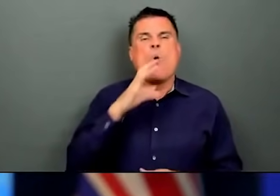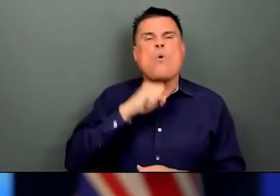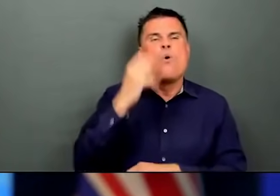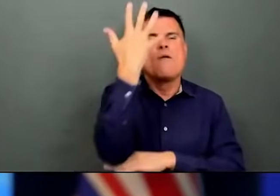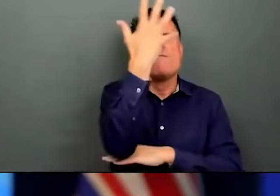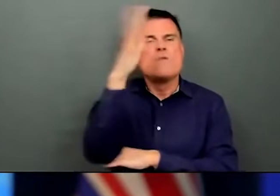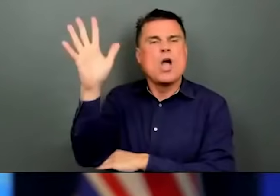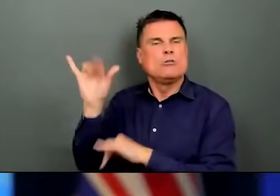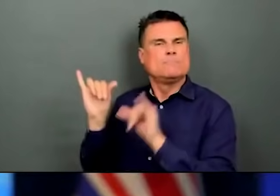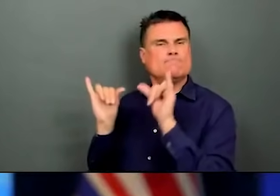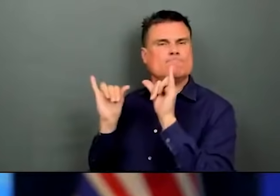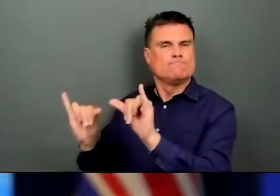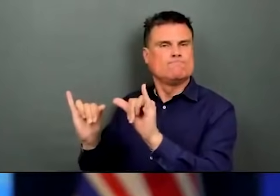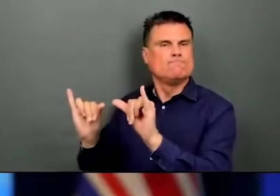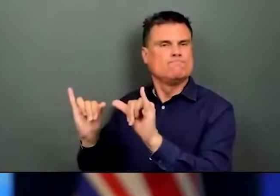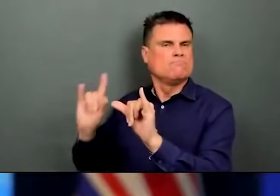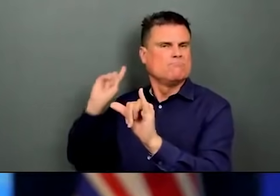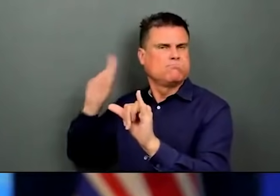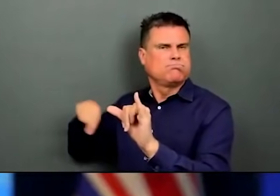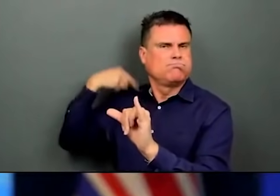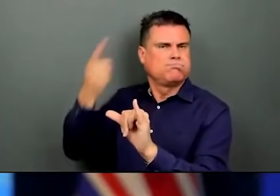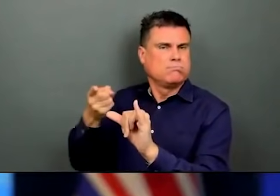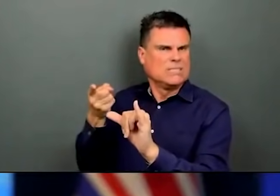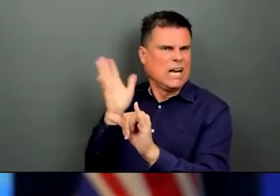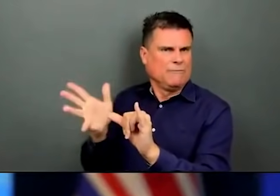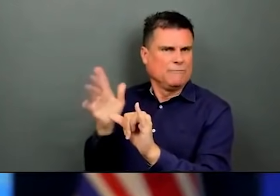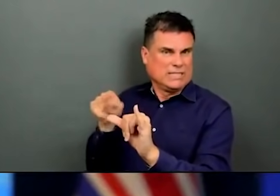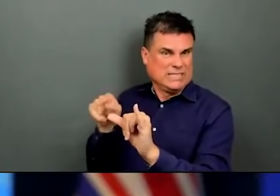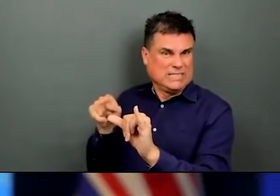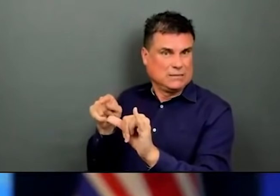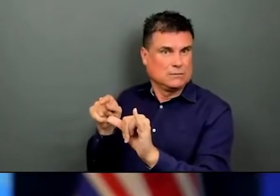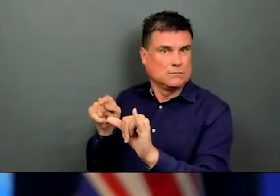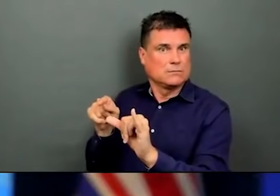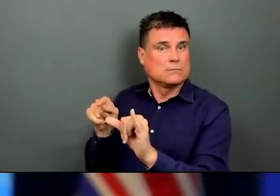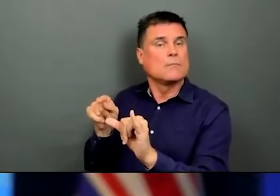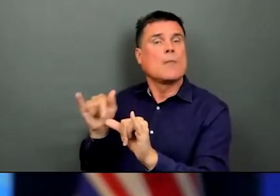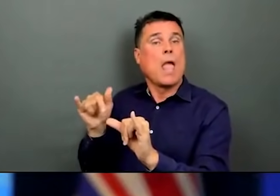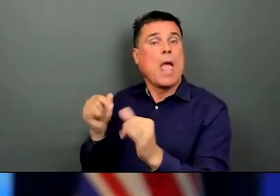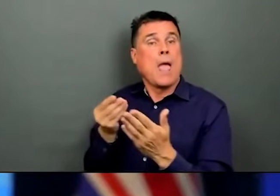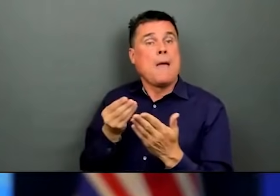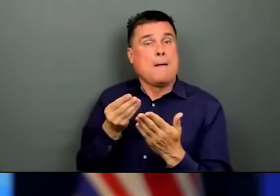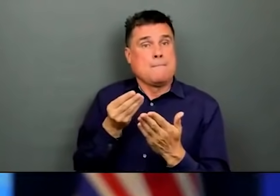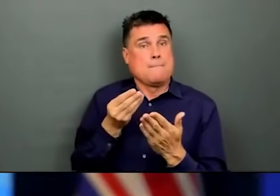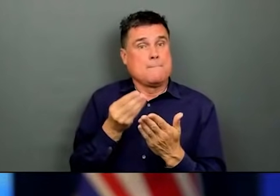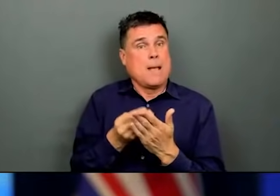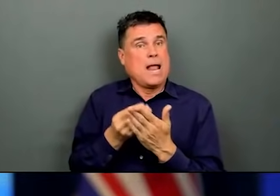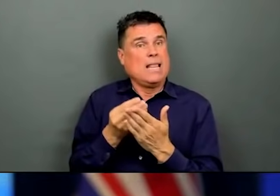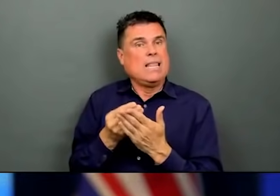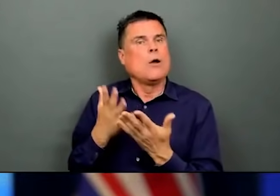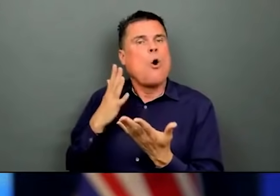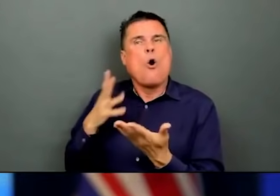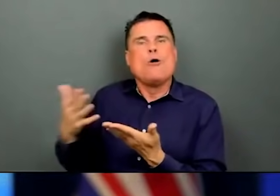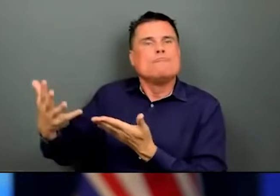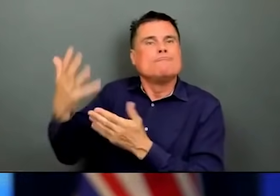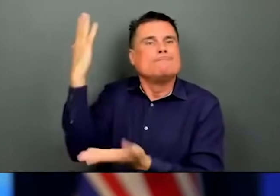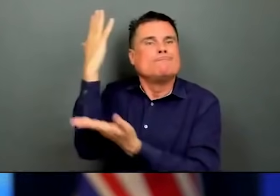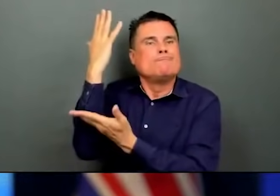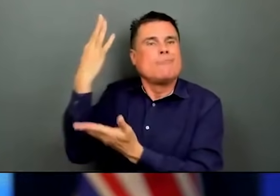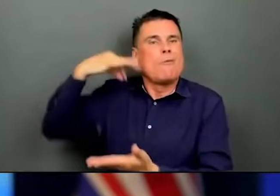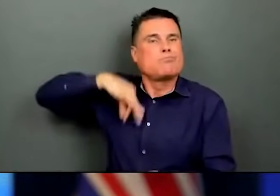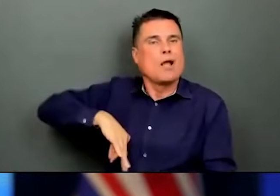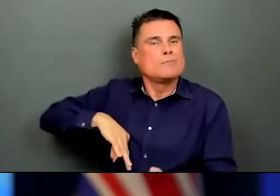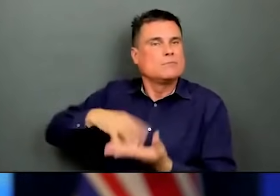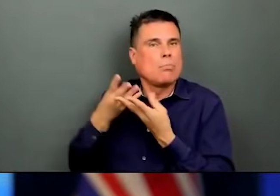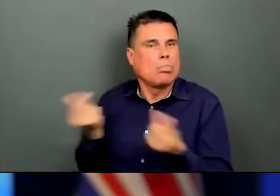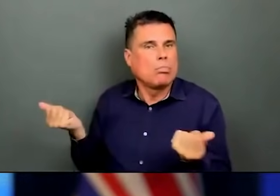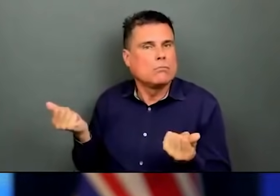ramifications in terms of the potential financial or job or impacts that might come with this? Well, I know that the job